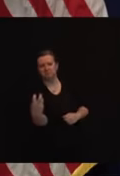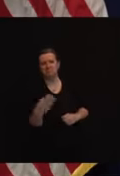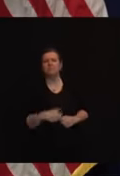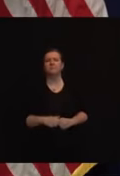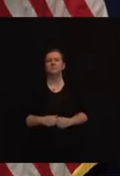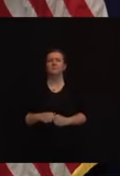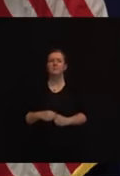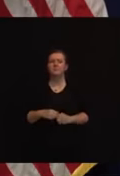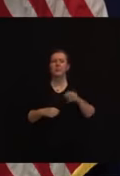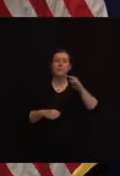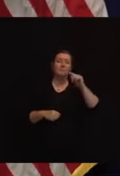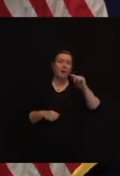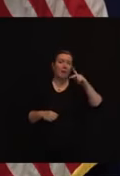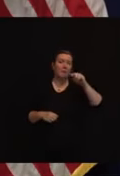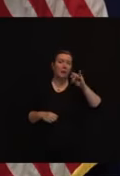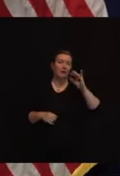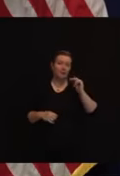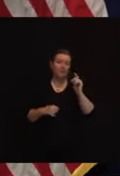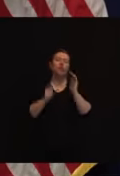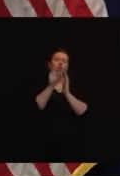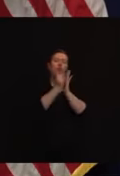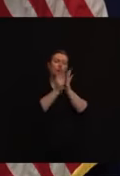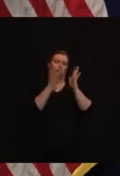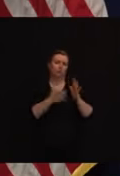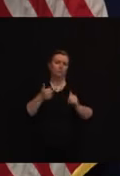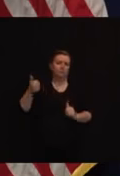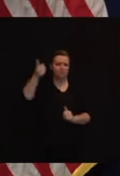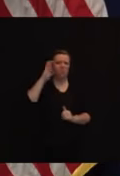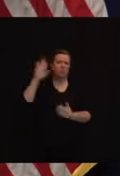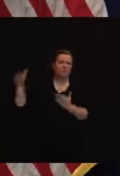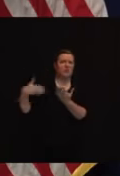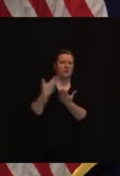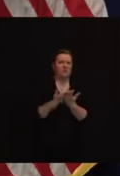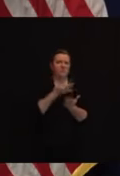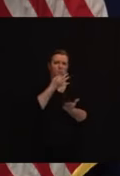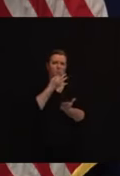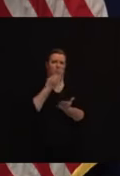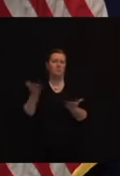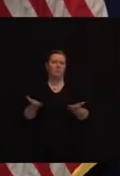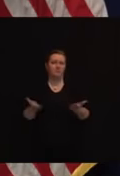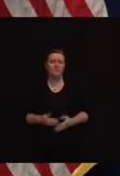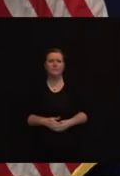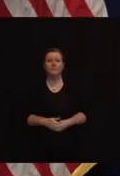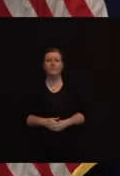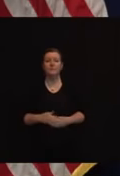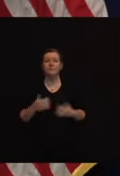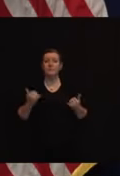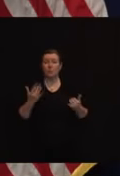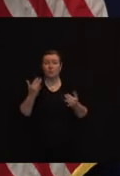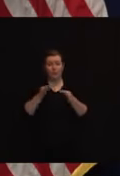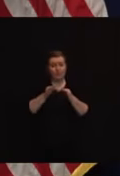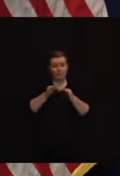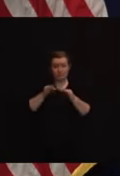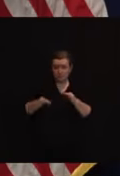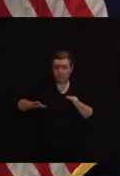shortly. We're starting a bit later than usual, and again, I appreciate everyone's patience and willingness to bear with